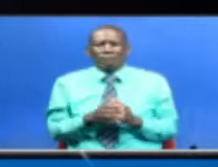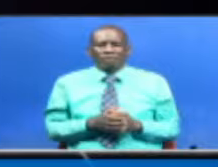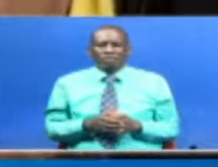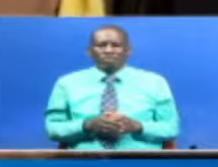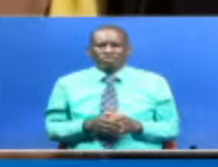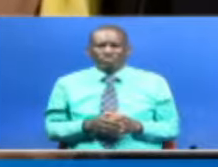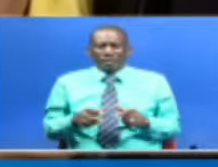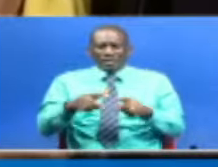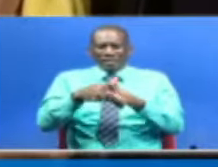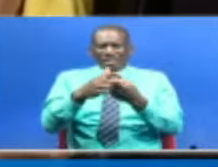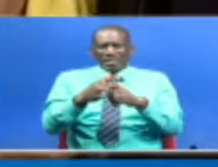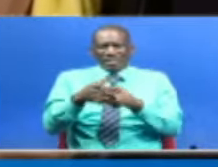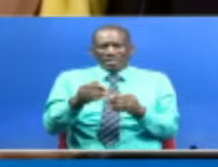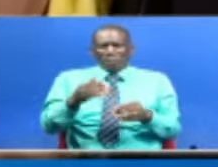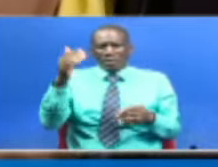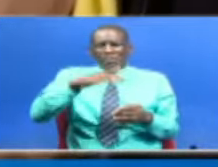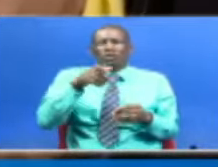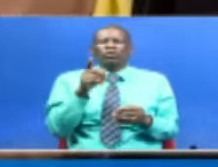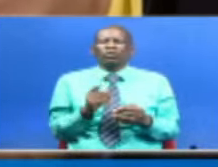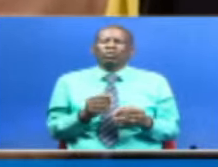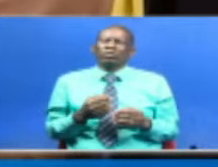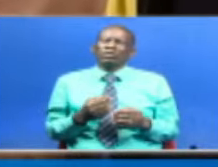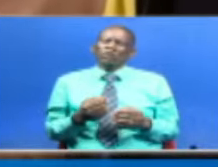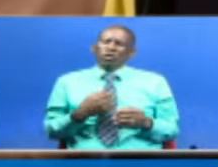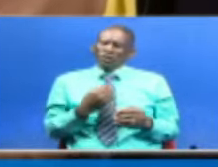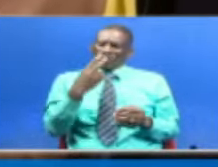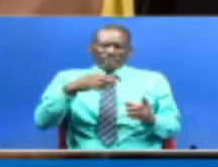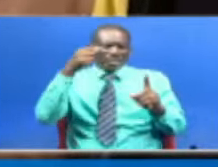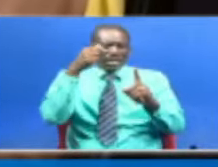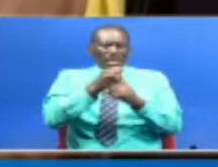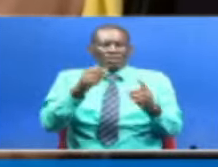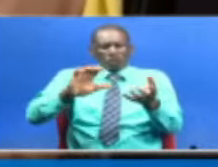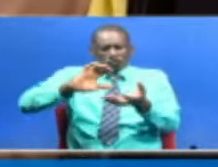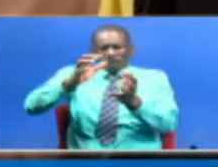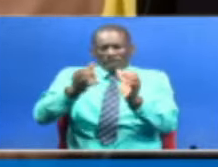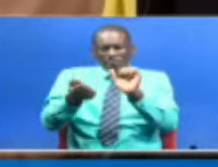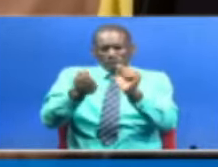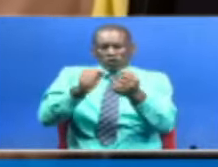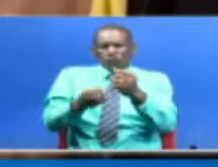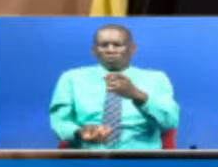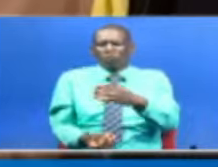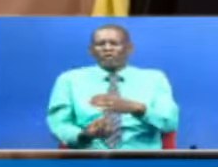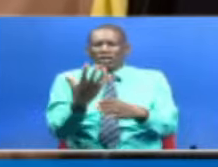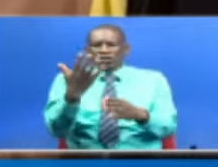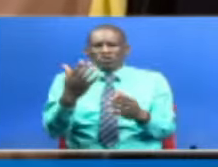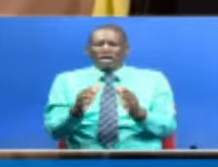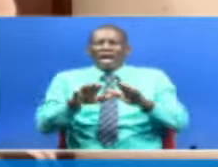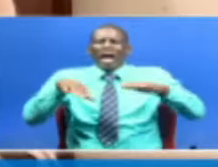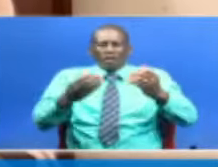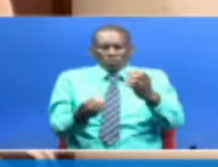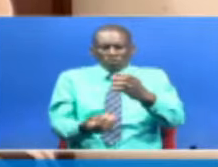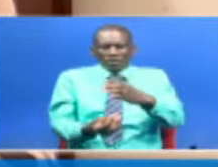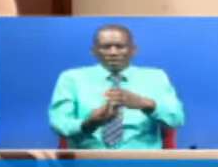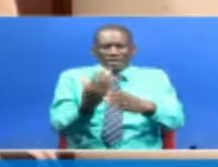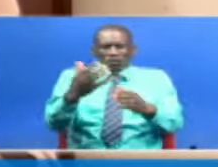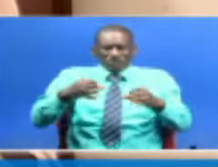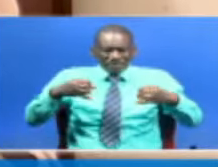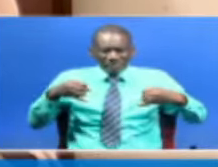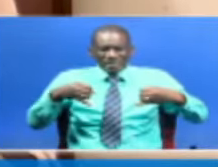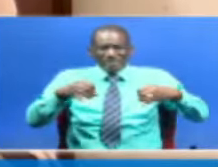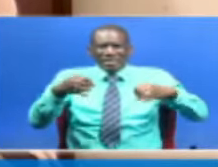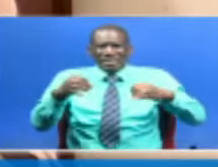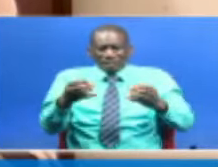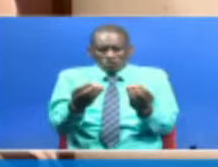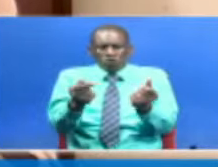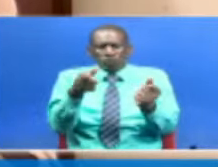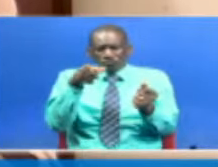Engineer Siro, if I come back to you, we've seen the impacts of climate change from the production side and how the production side is trying to address